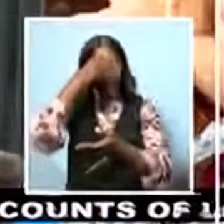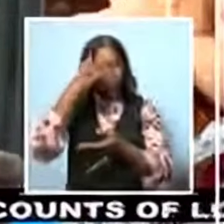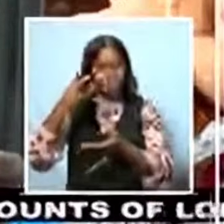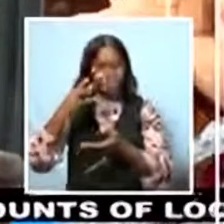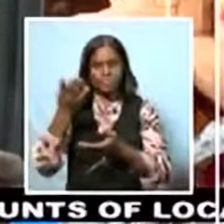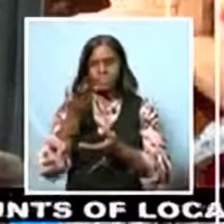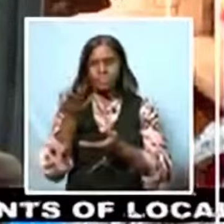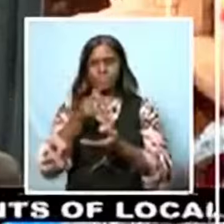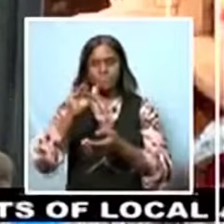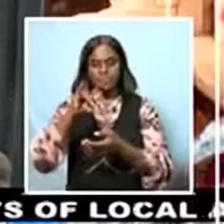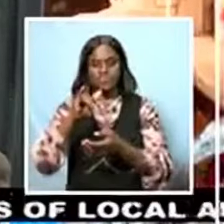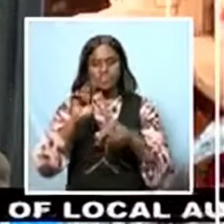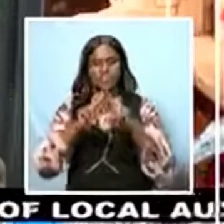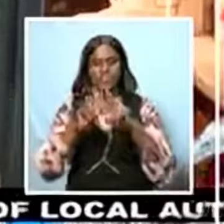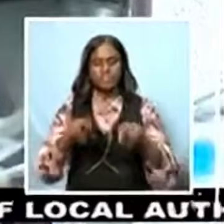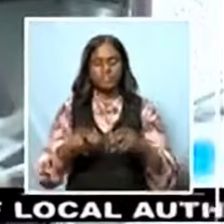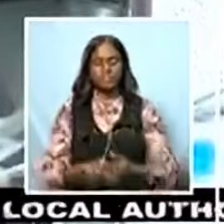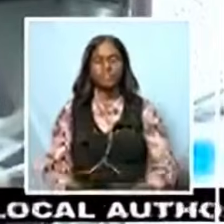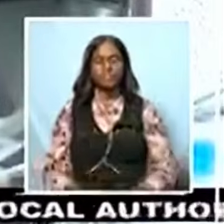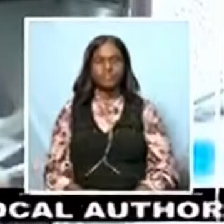Chair.